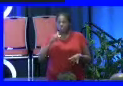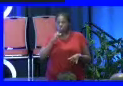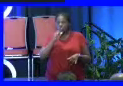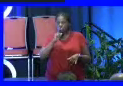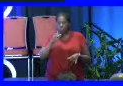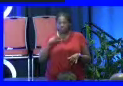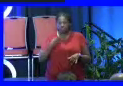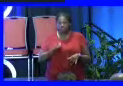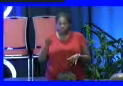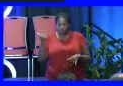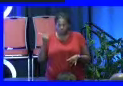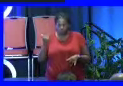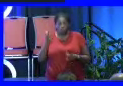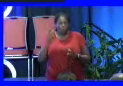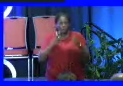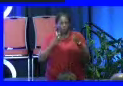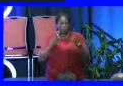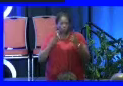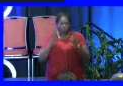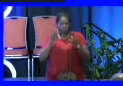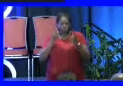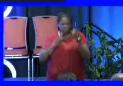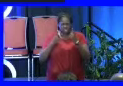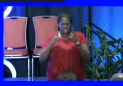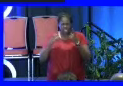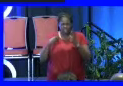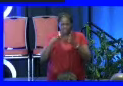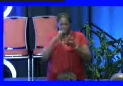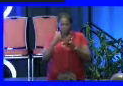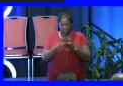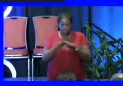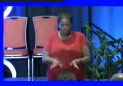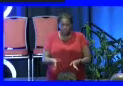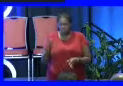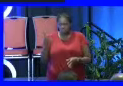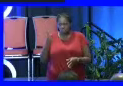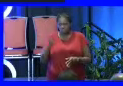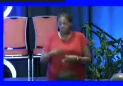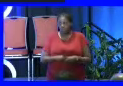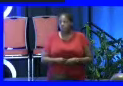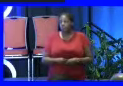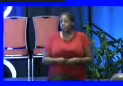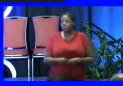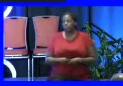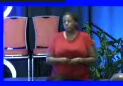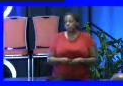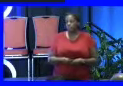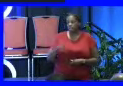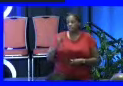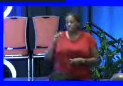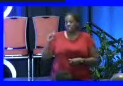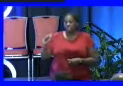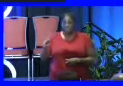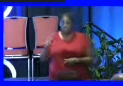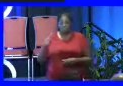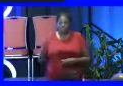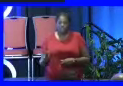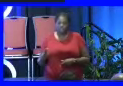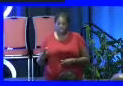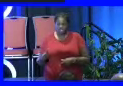off because we're worried, what if they lose their mail or something like that? So the data warehouse